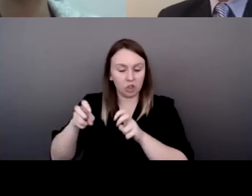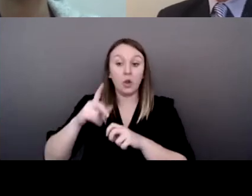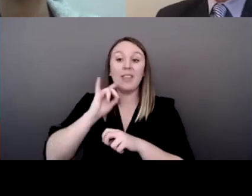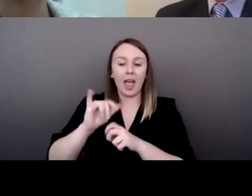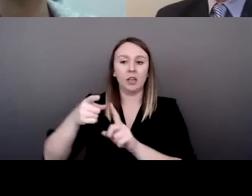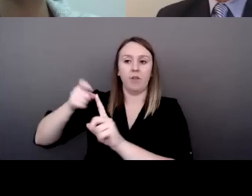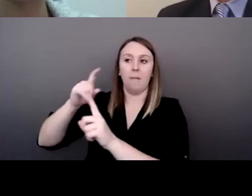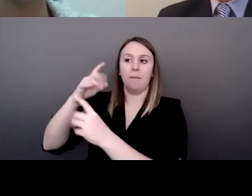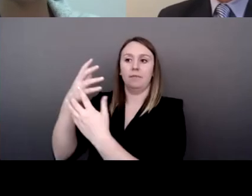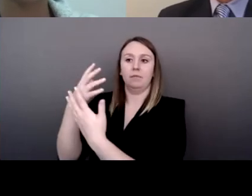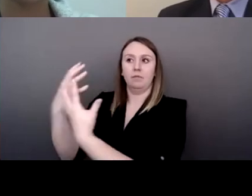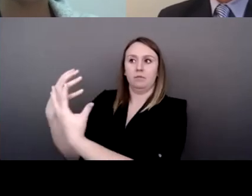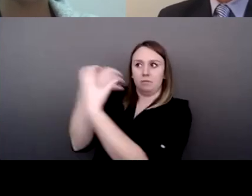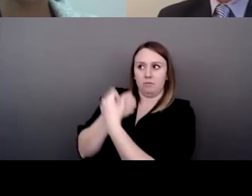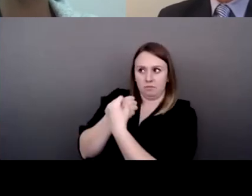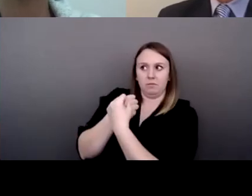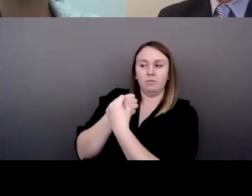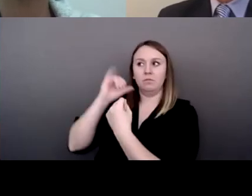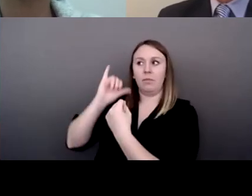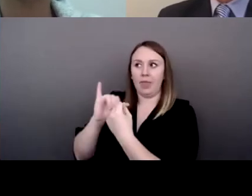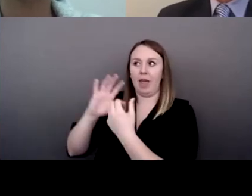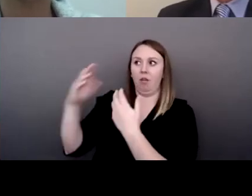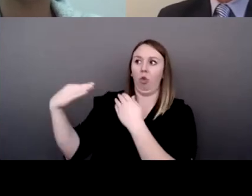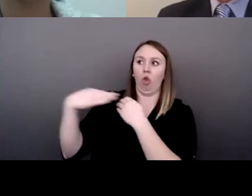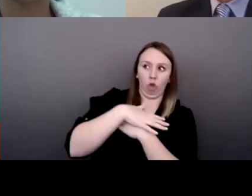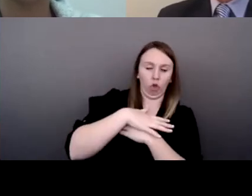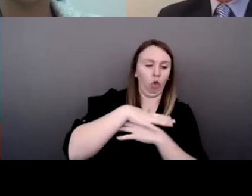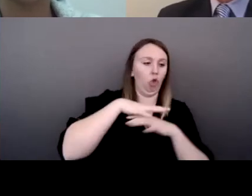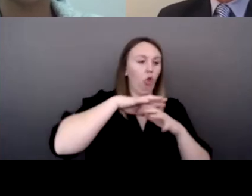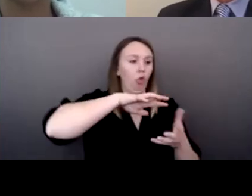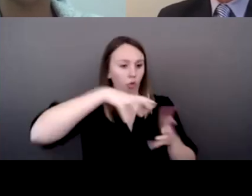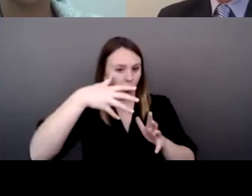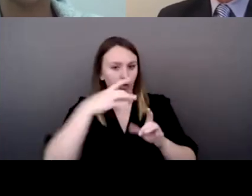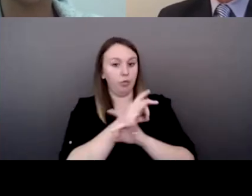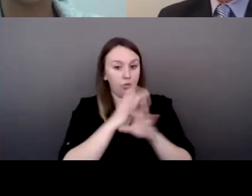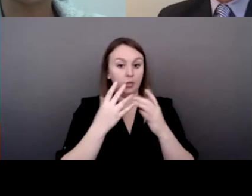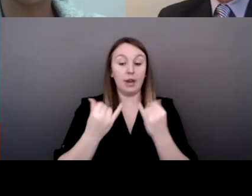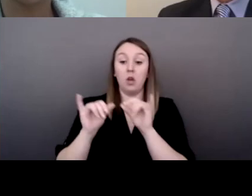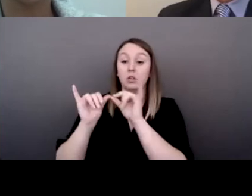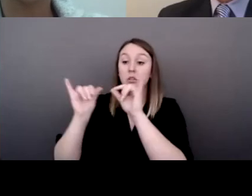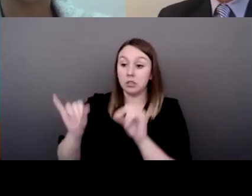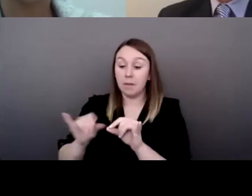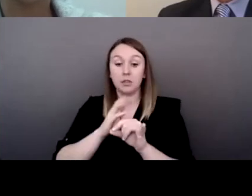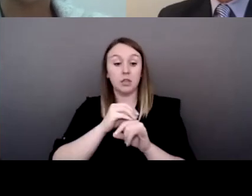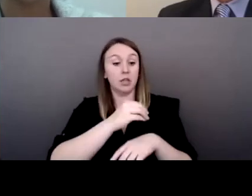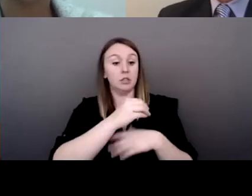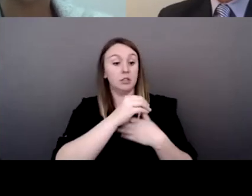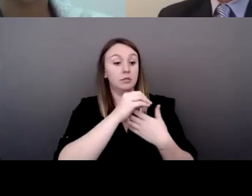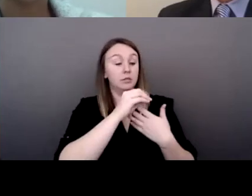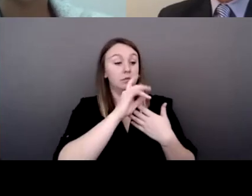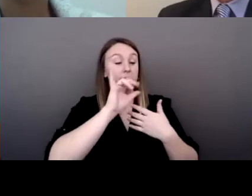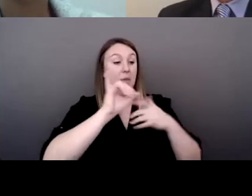and they're all interwoven. And by design and institutionalized and systemized now, which I think makes dismantling some